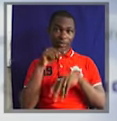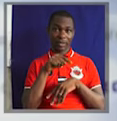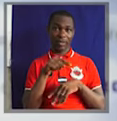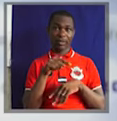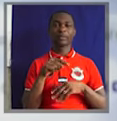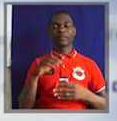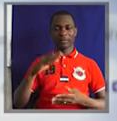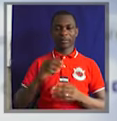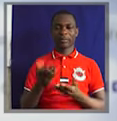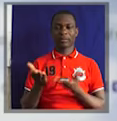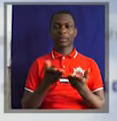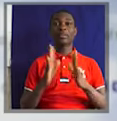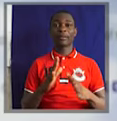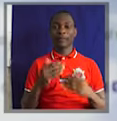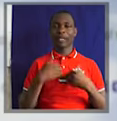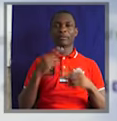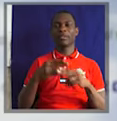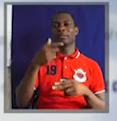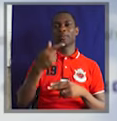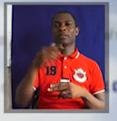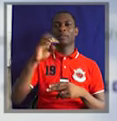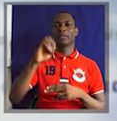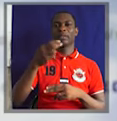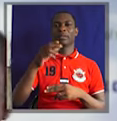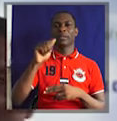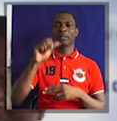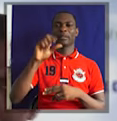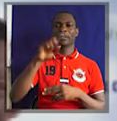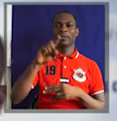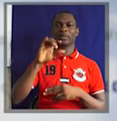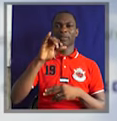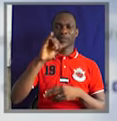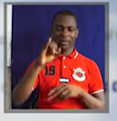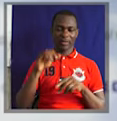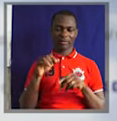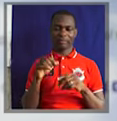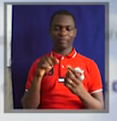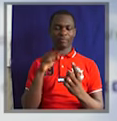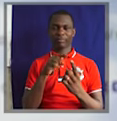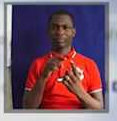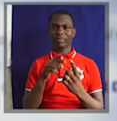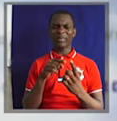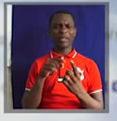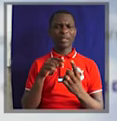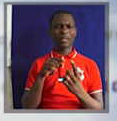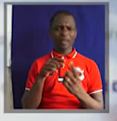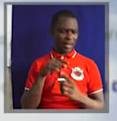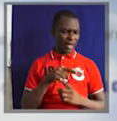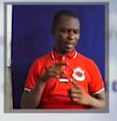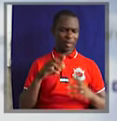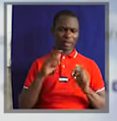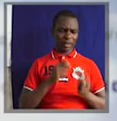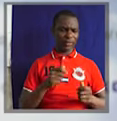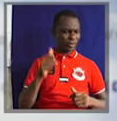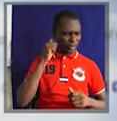elisha ɛwɔ abofra bi ɛfa ne gehase ɔhu sɛ odiyifoɔ no anye sika biara no ɛyɛ ne ya enti berɛ a Naaman ɛsii mu